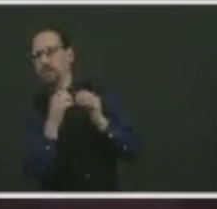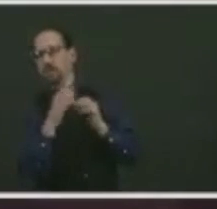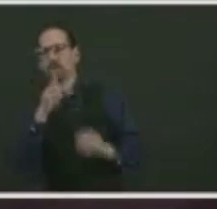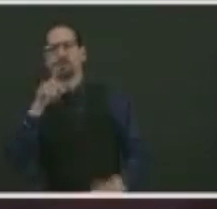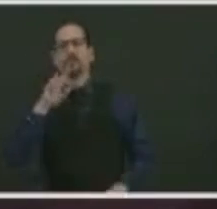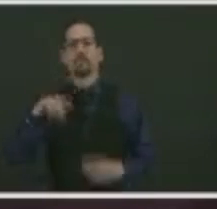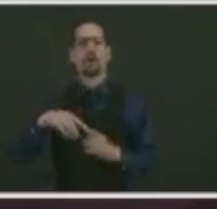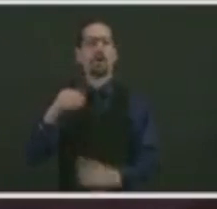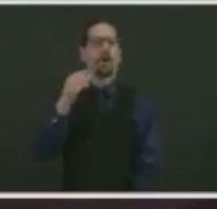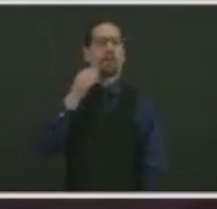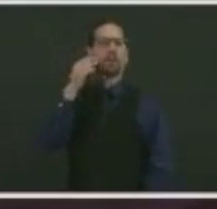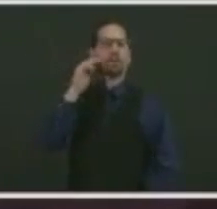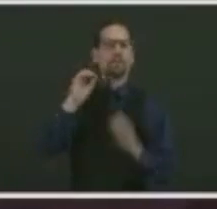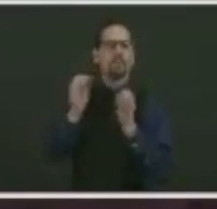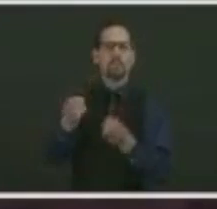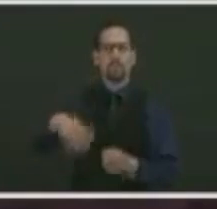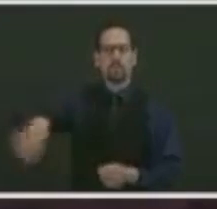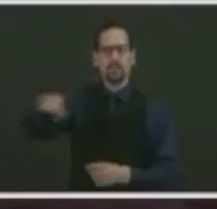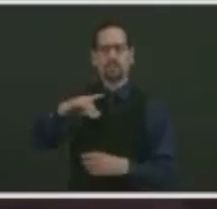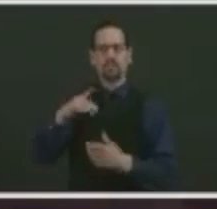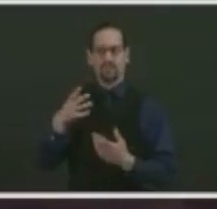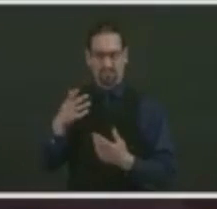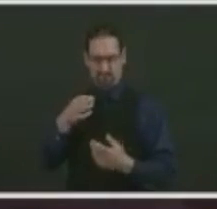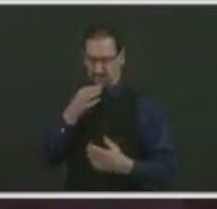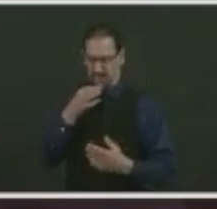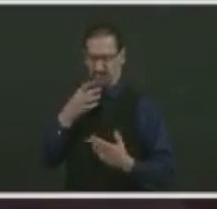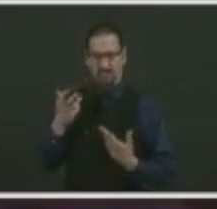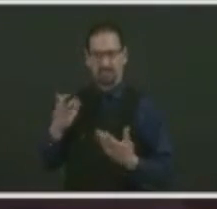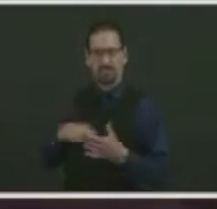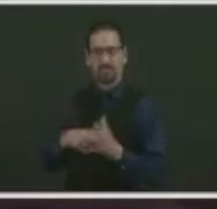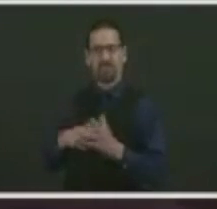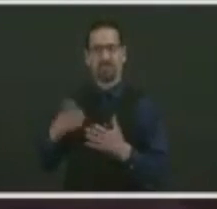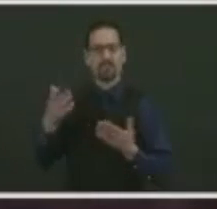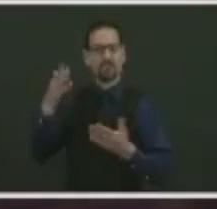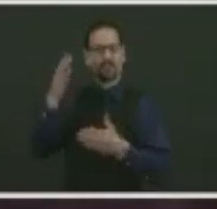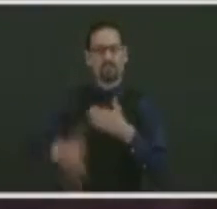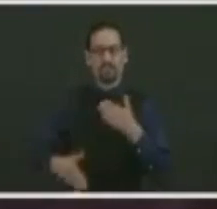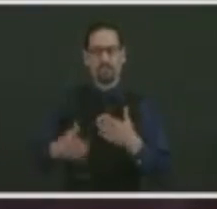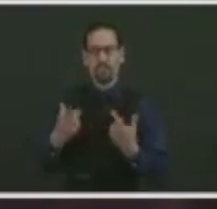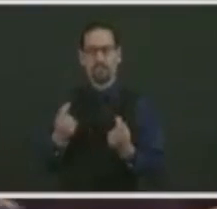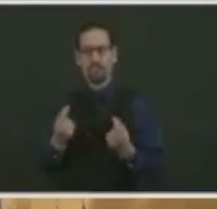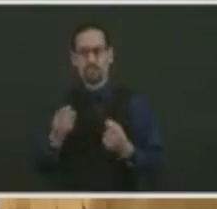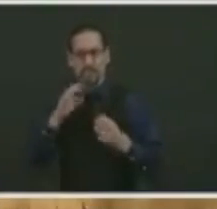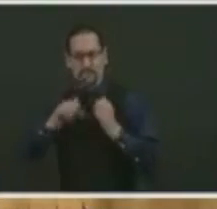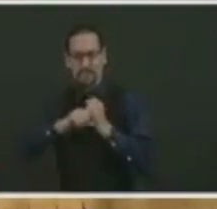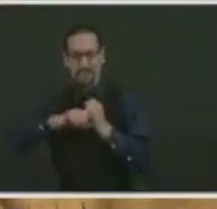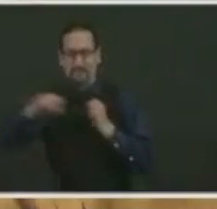Sunday. Will there be any kind of renewal on that? Yeah. Yes, the answer is yes.